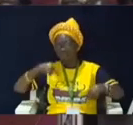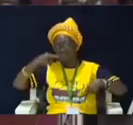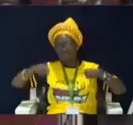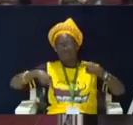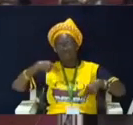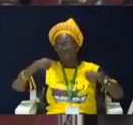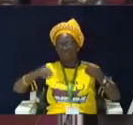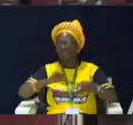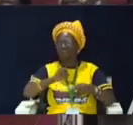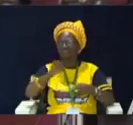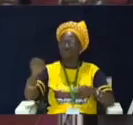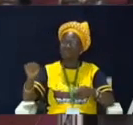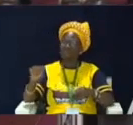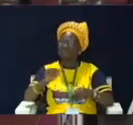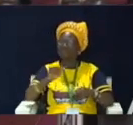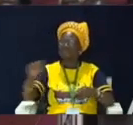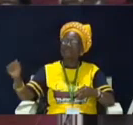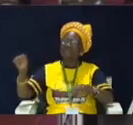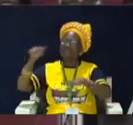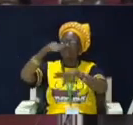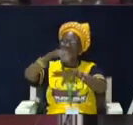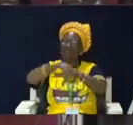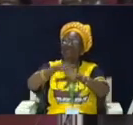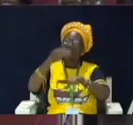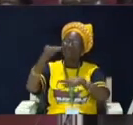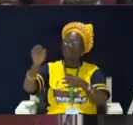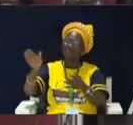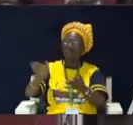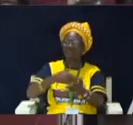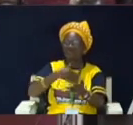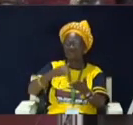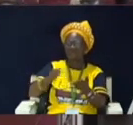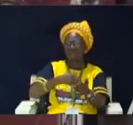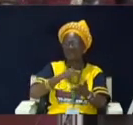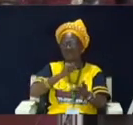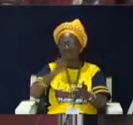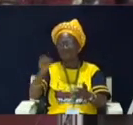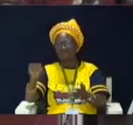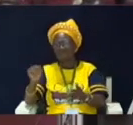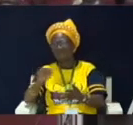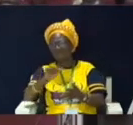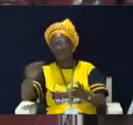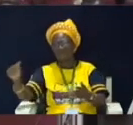a night of singing, a night